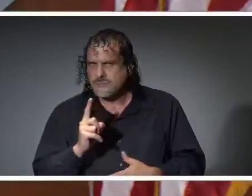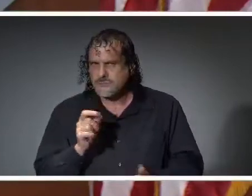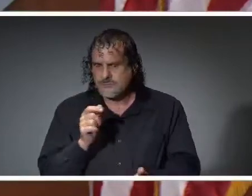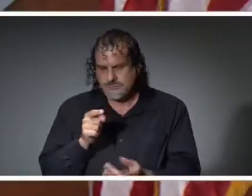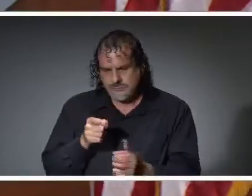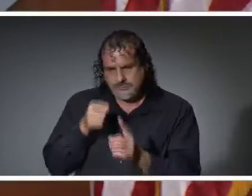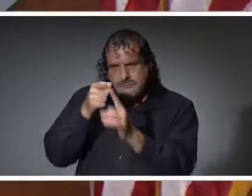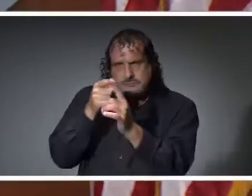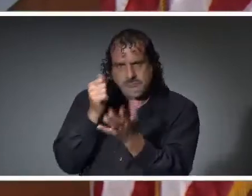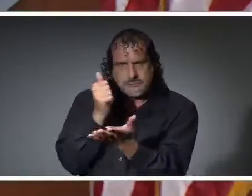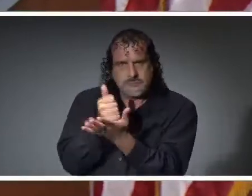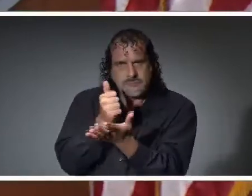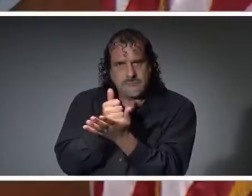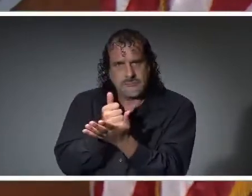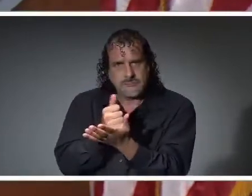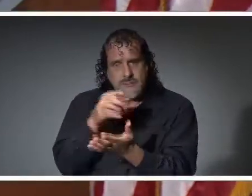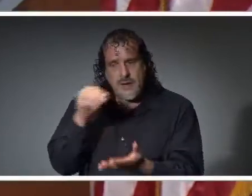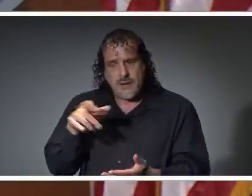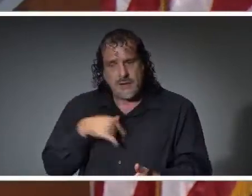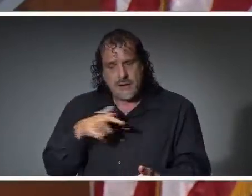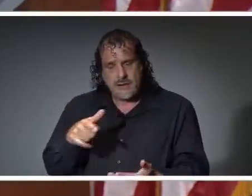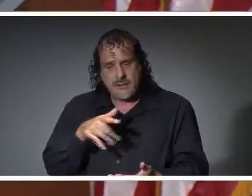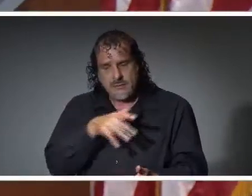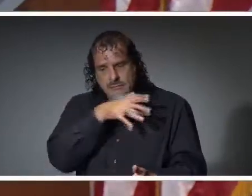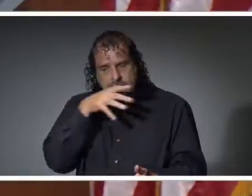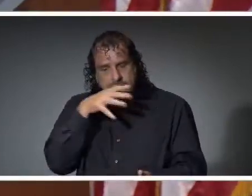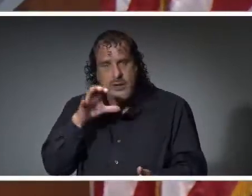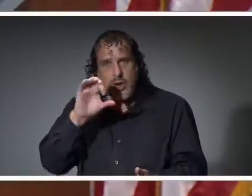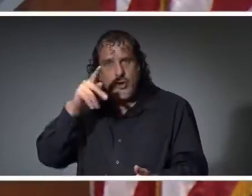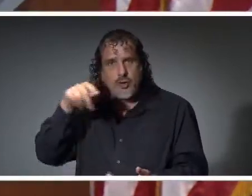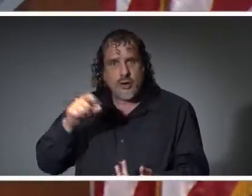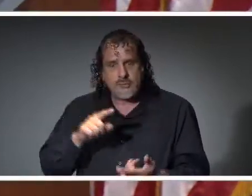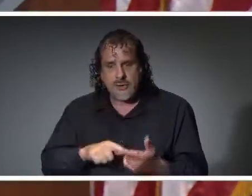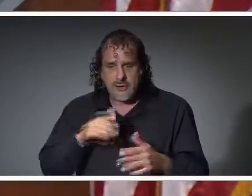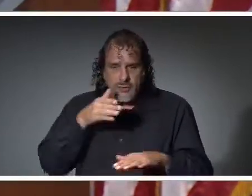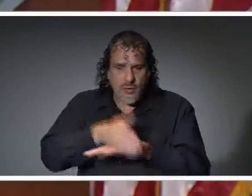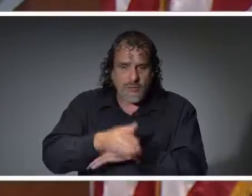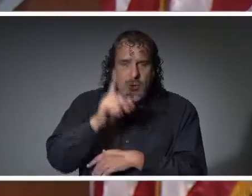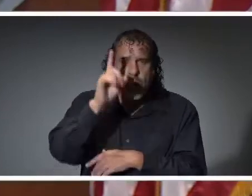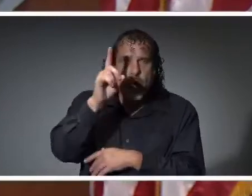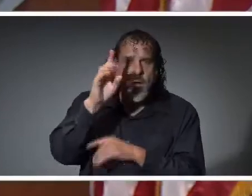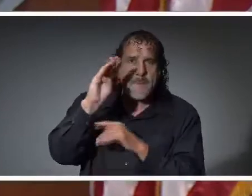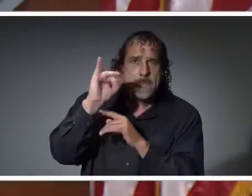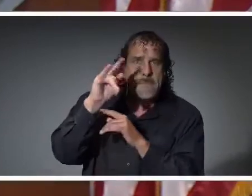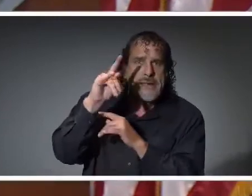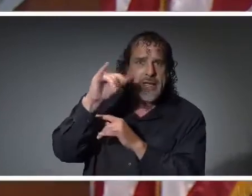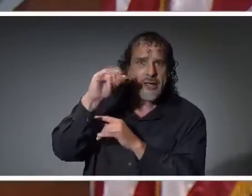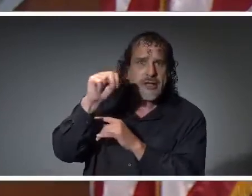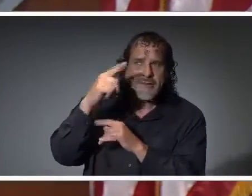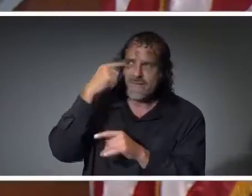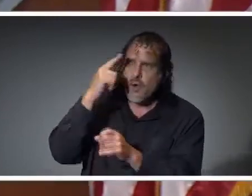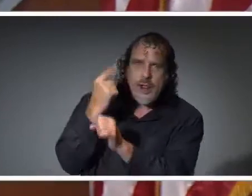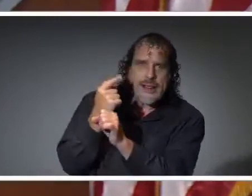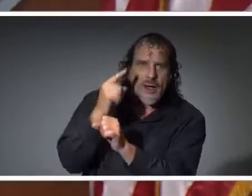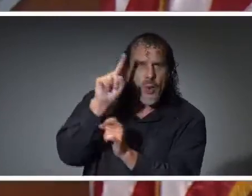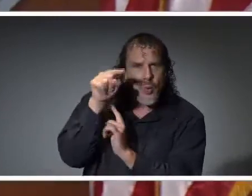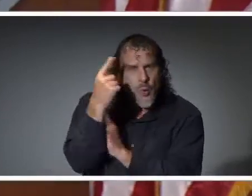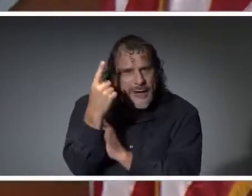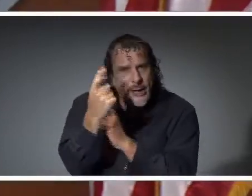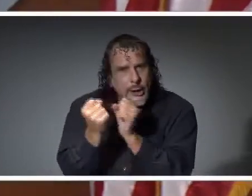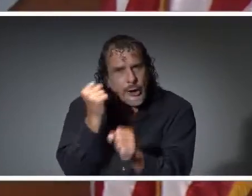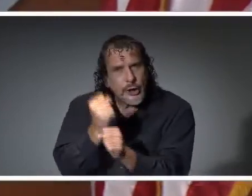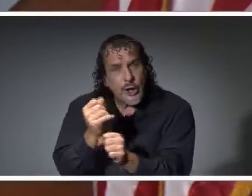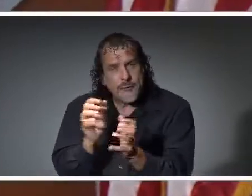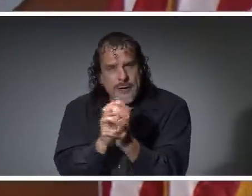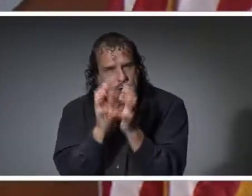point out, and the fact that the crops damages are almost $1 billion for last year alone. That's a huge